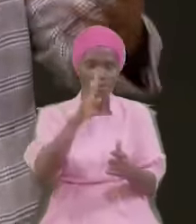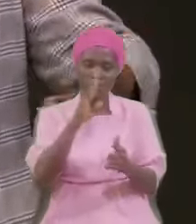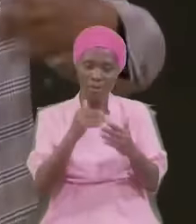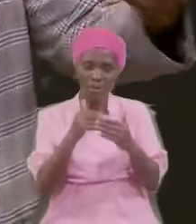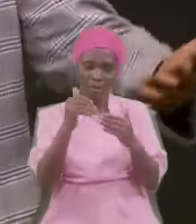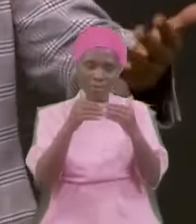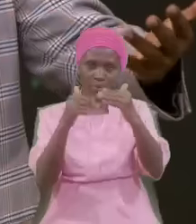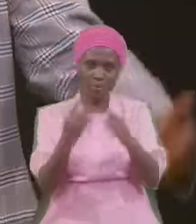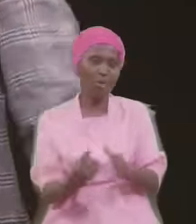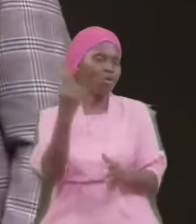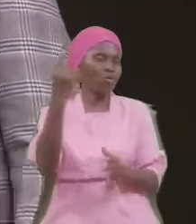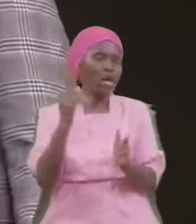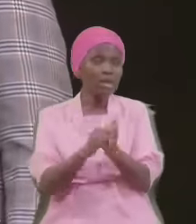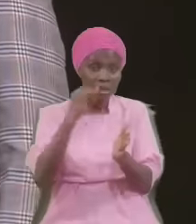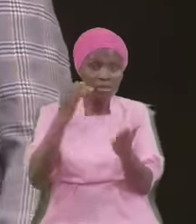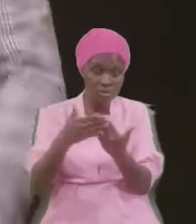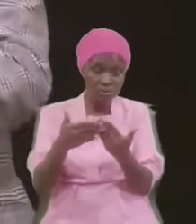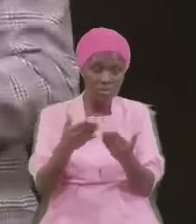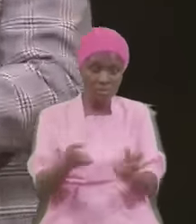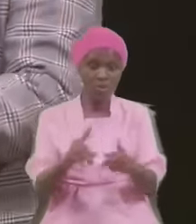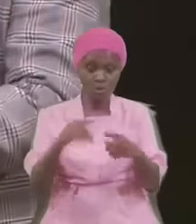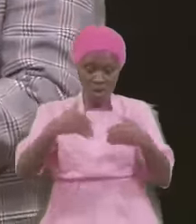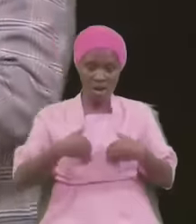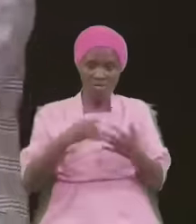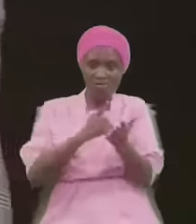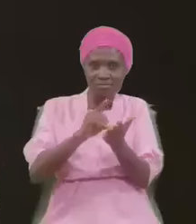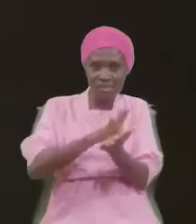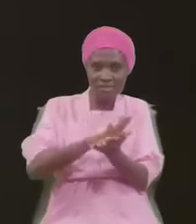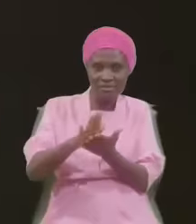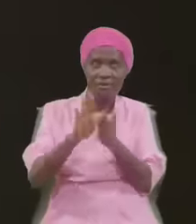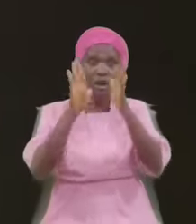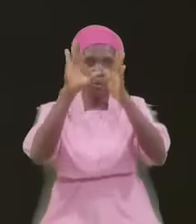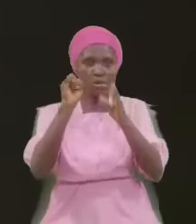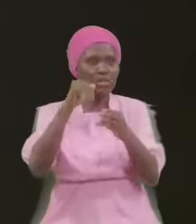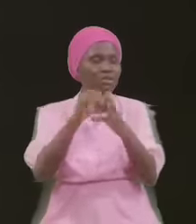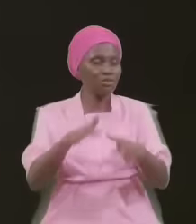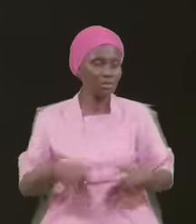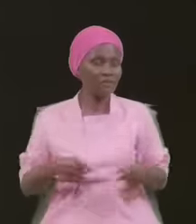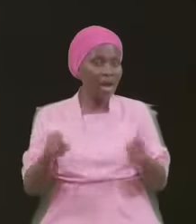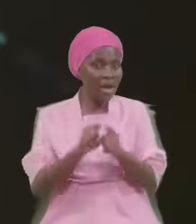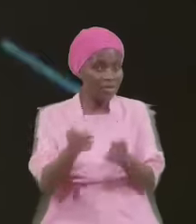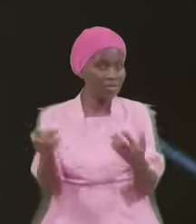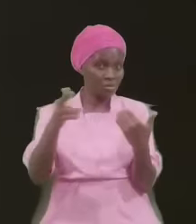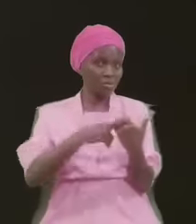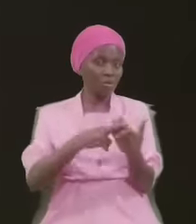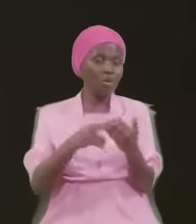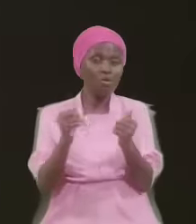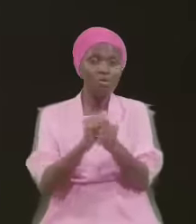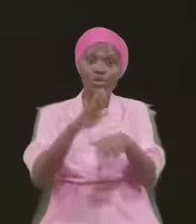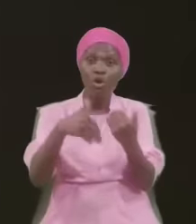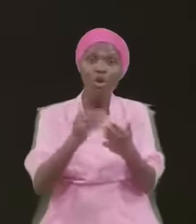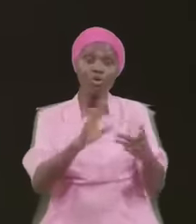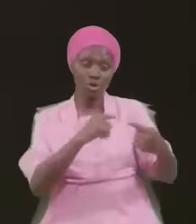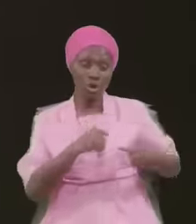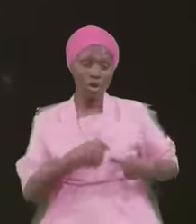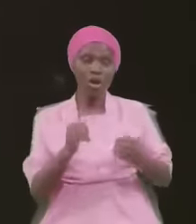simple way to have supernatural wonder in your life, that you return with all your heart, all your soul,